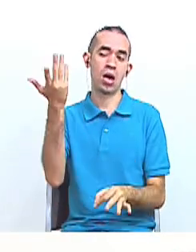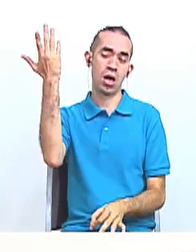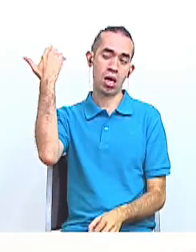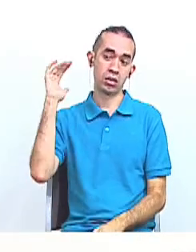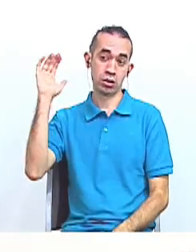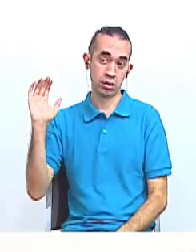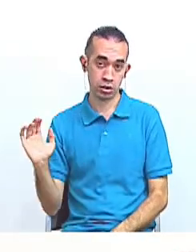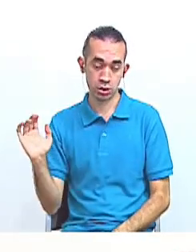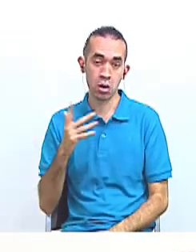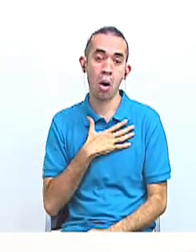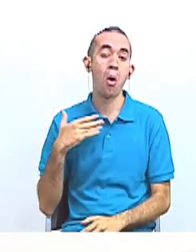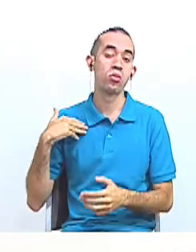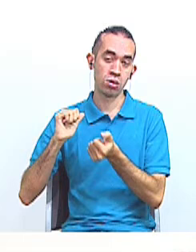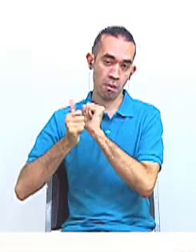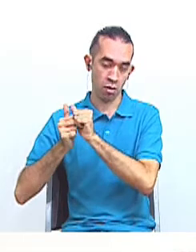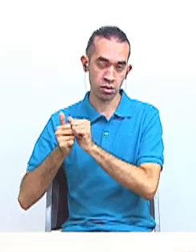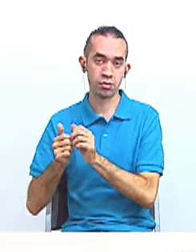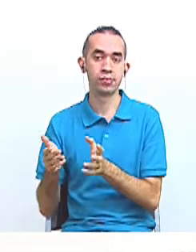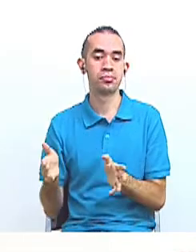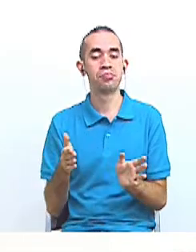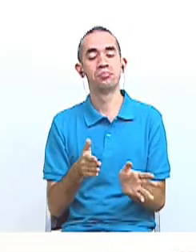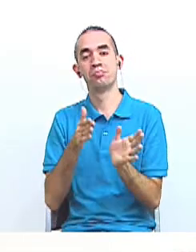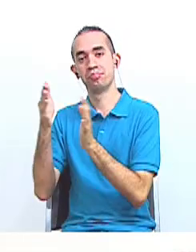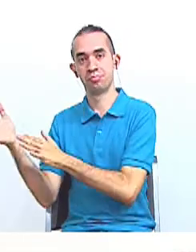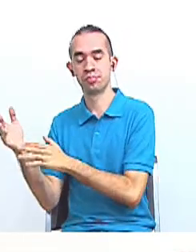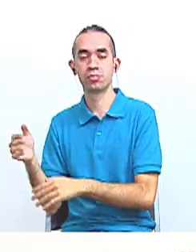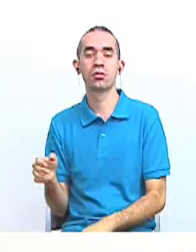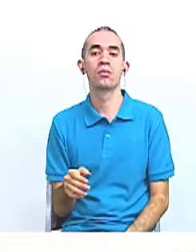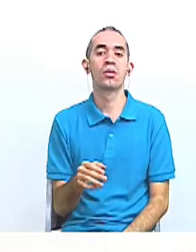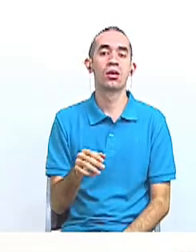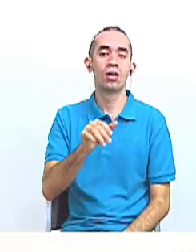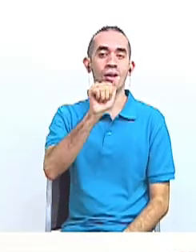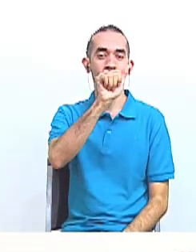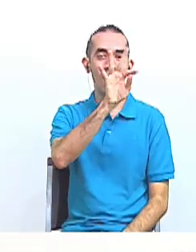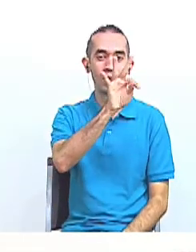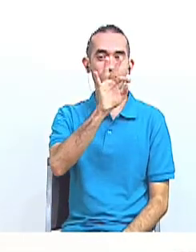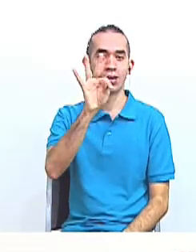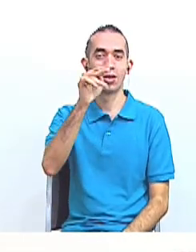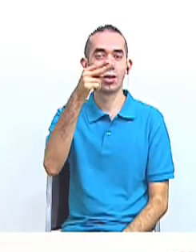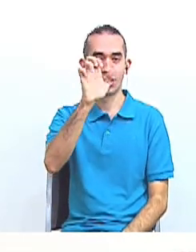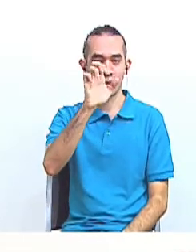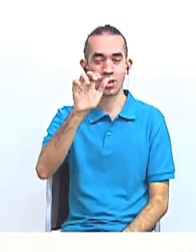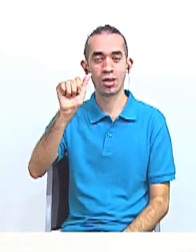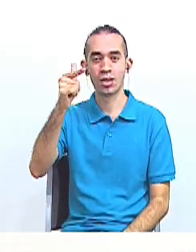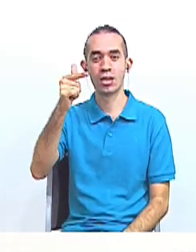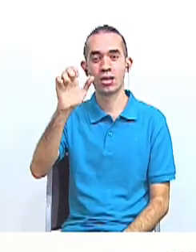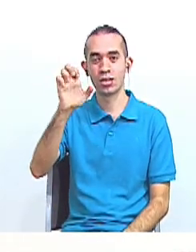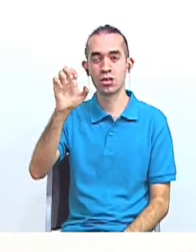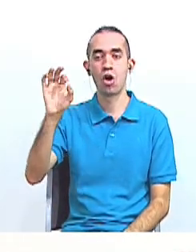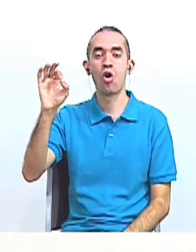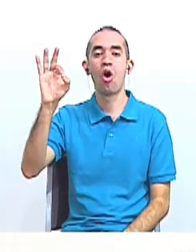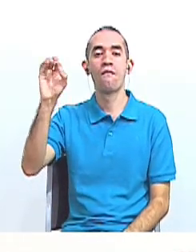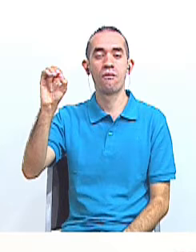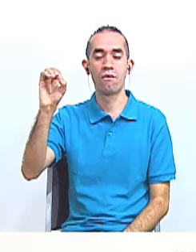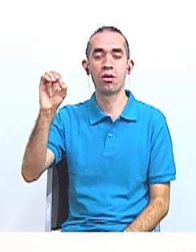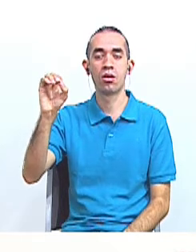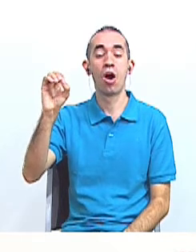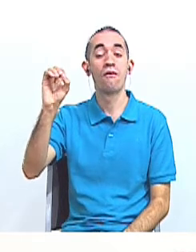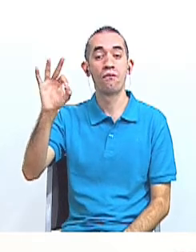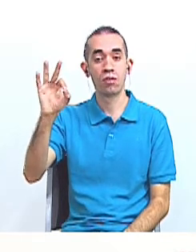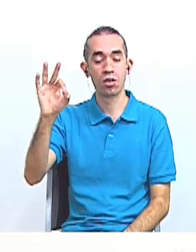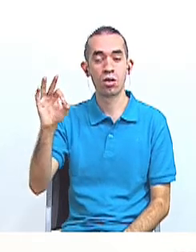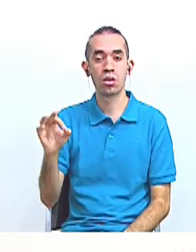interesting. At the age of. We use at the age of because we want to talk about a